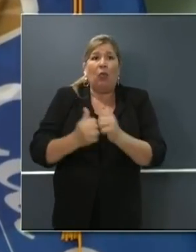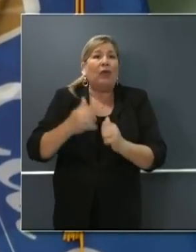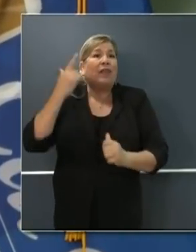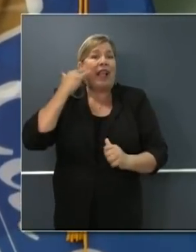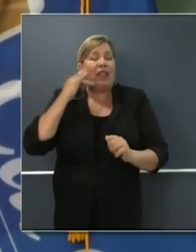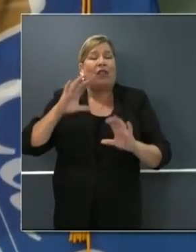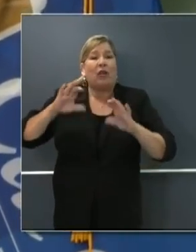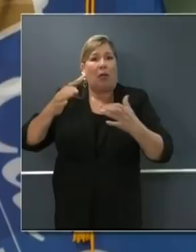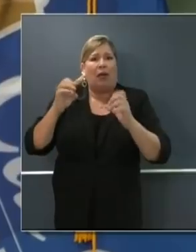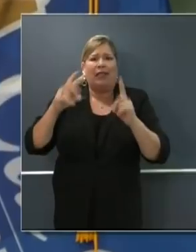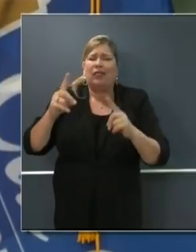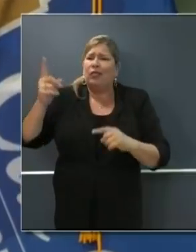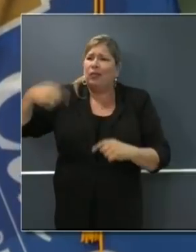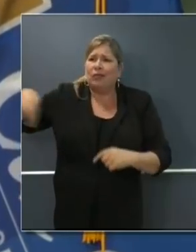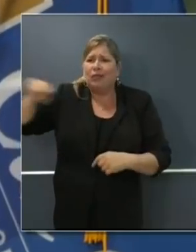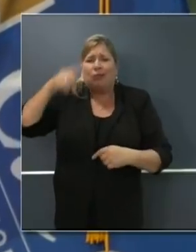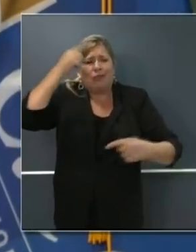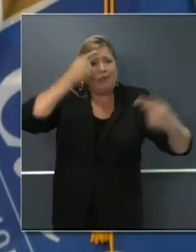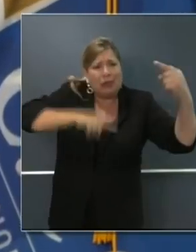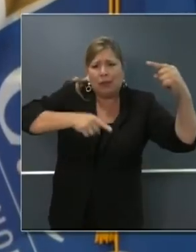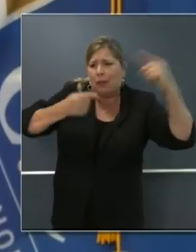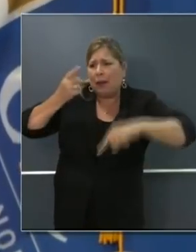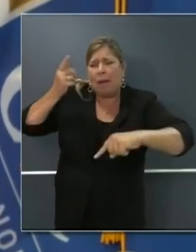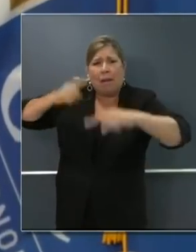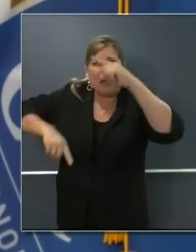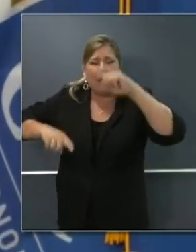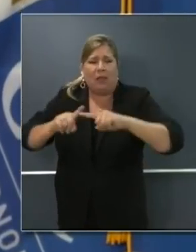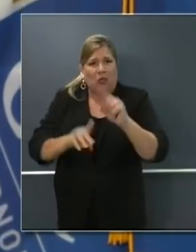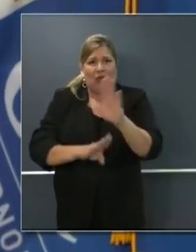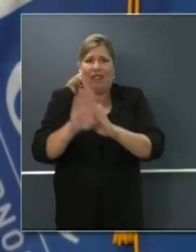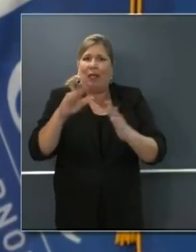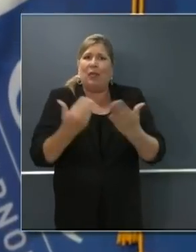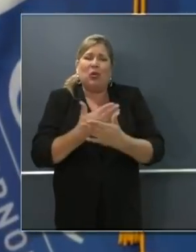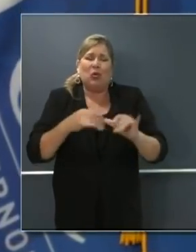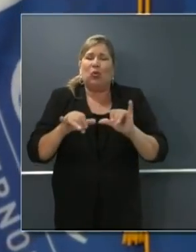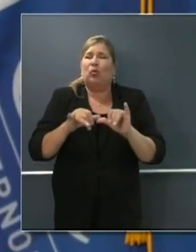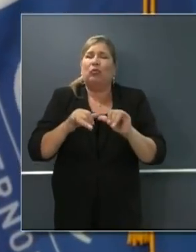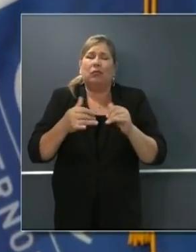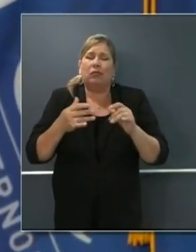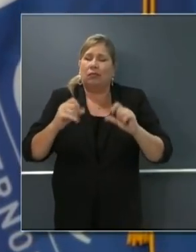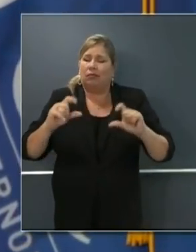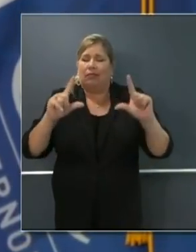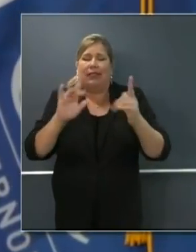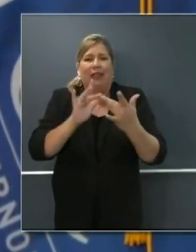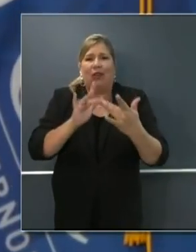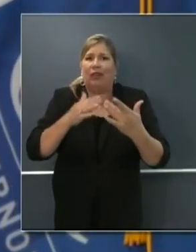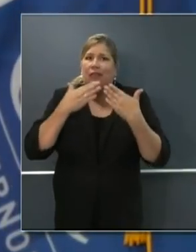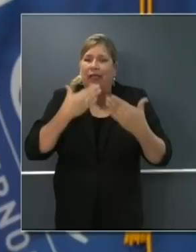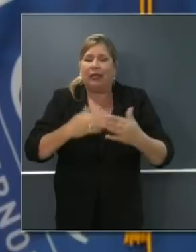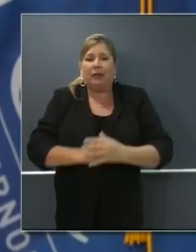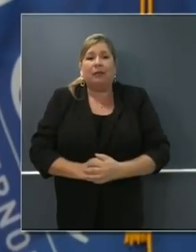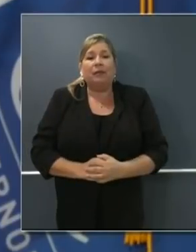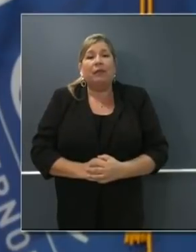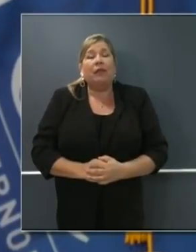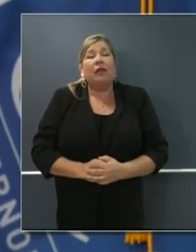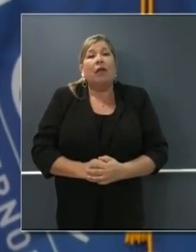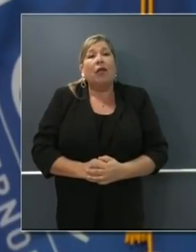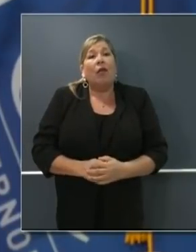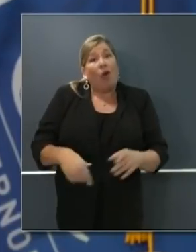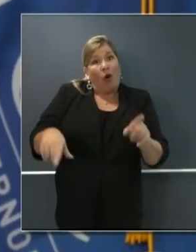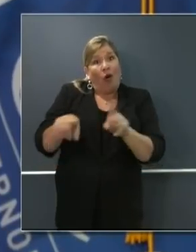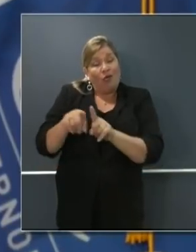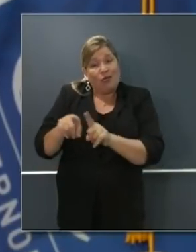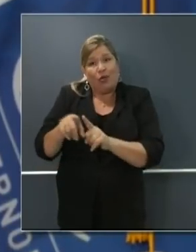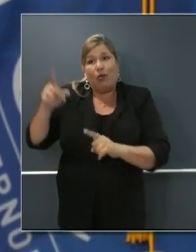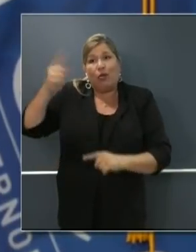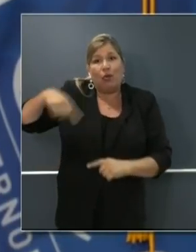of the hard work in developing this tool. I also want to thank the employers across the state for the 432 pop-up child care centers that we've been